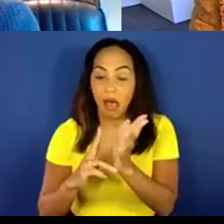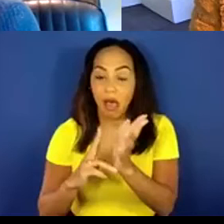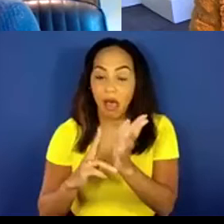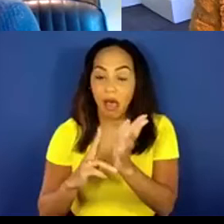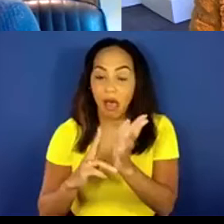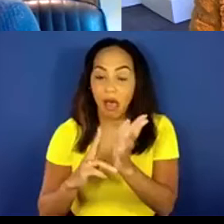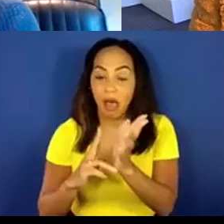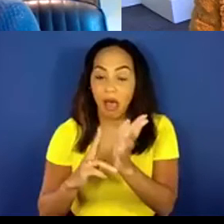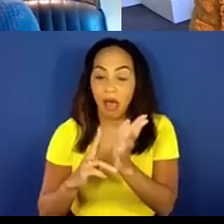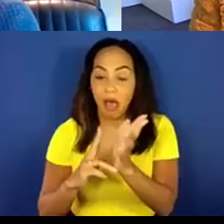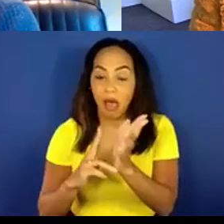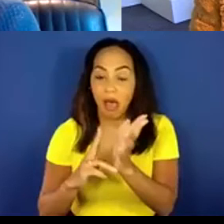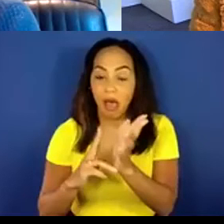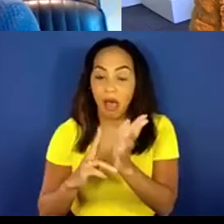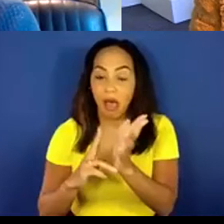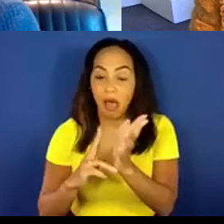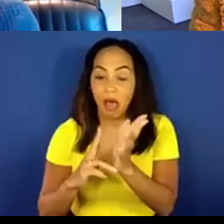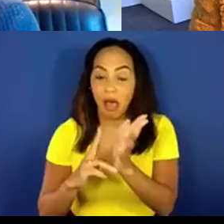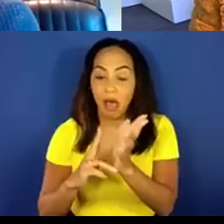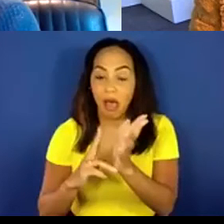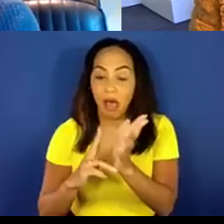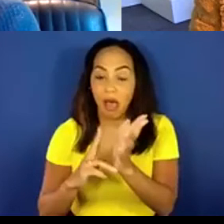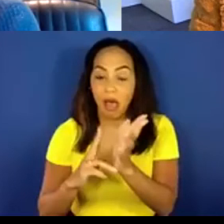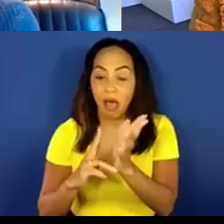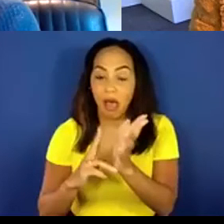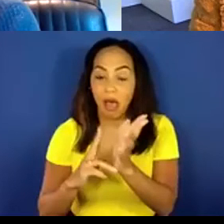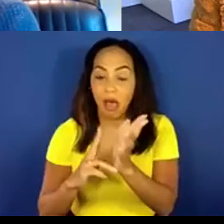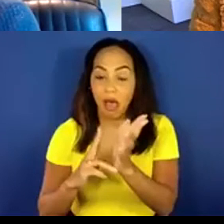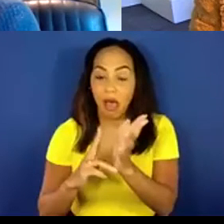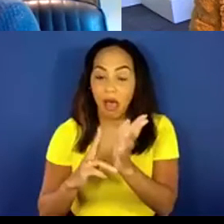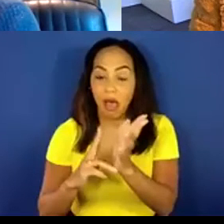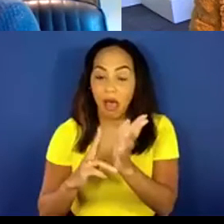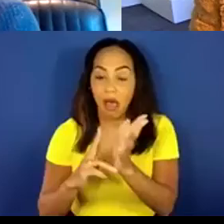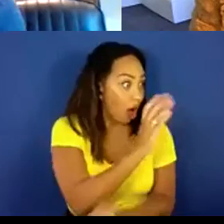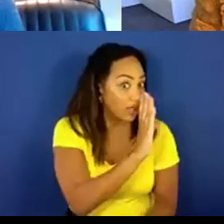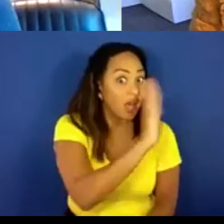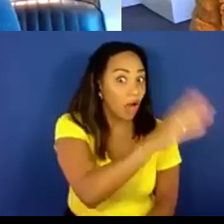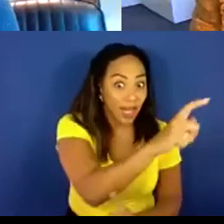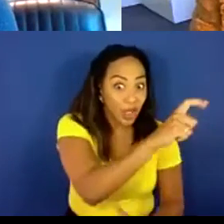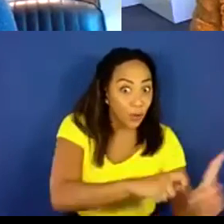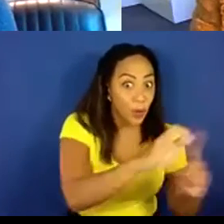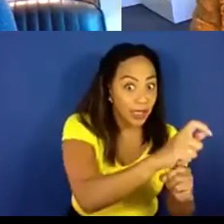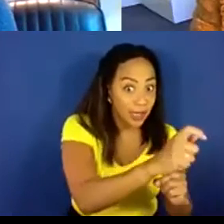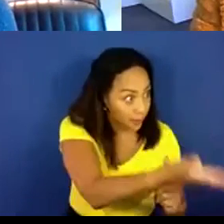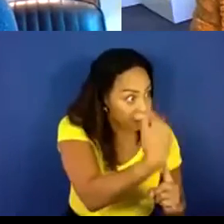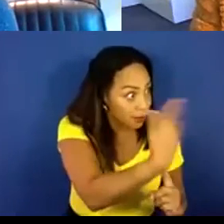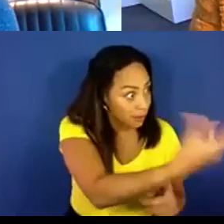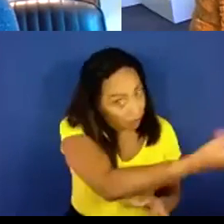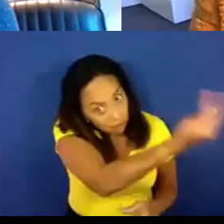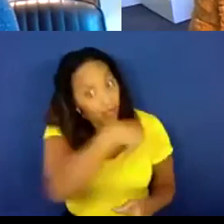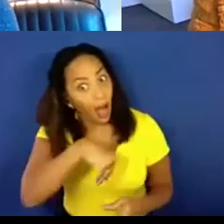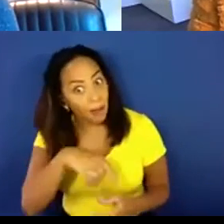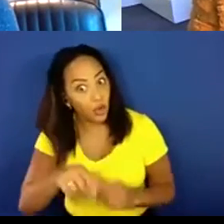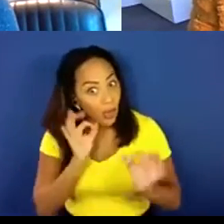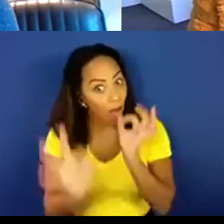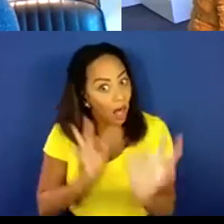Partnership, we were able to get directly from our communities straight to the mayoral candidates, which was, a great